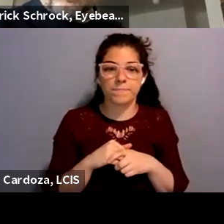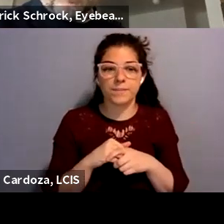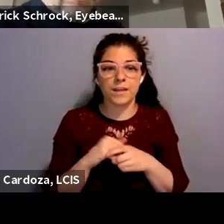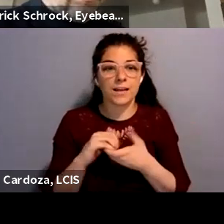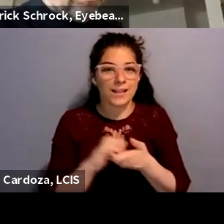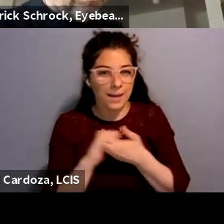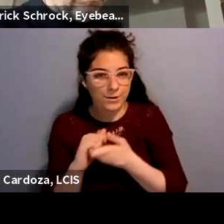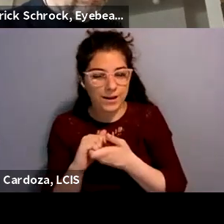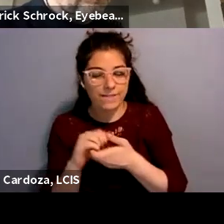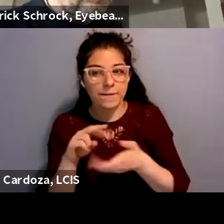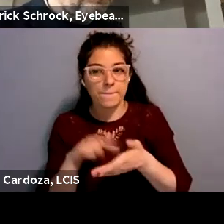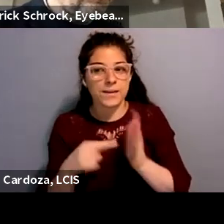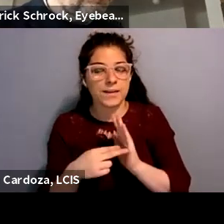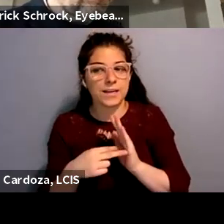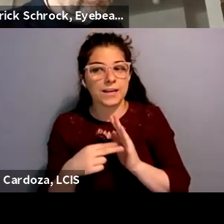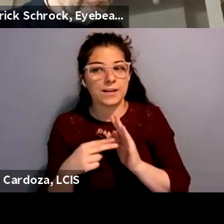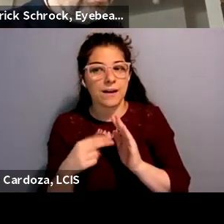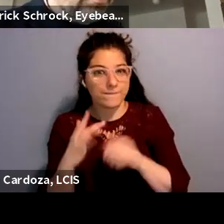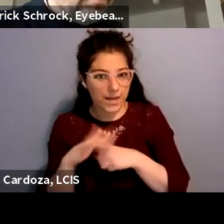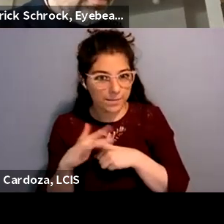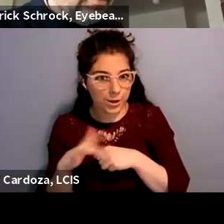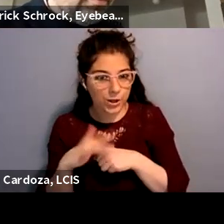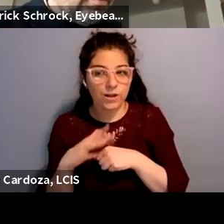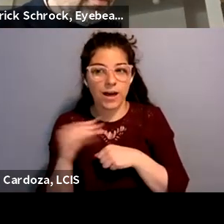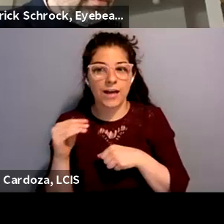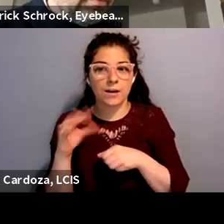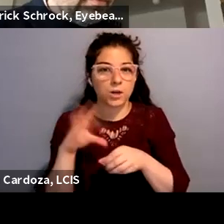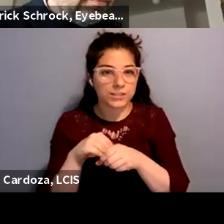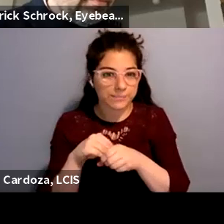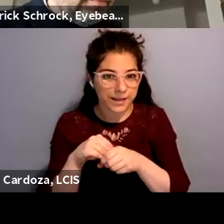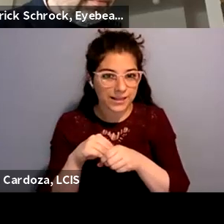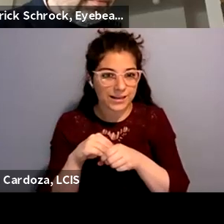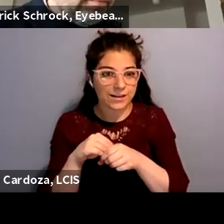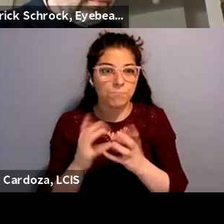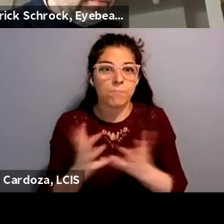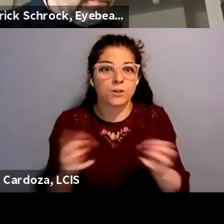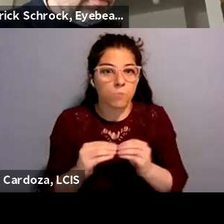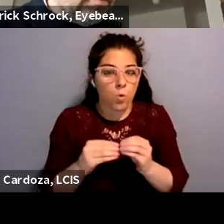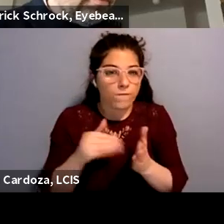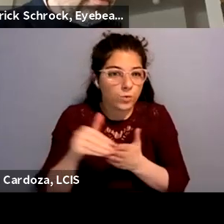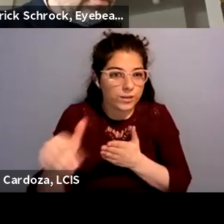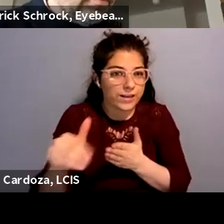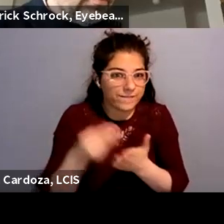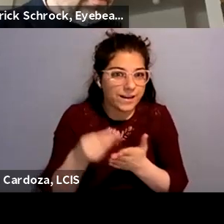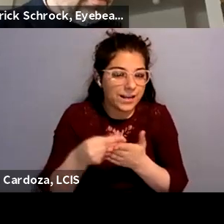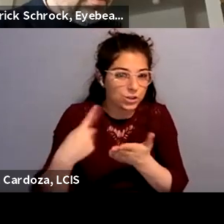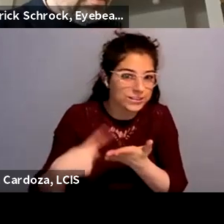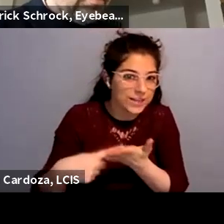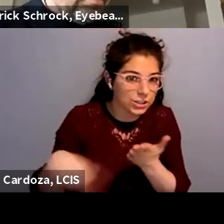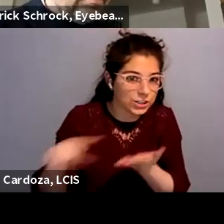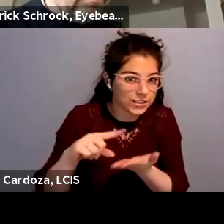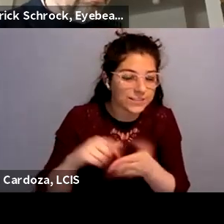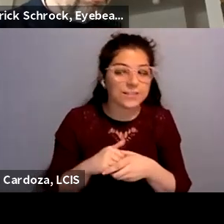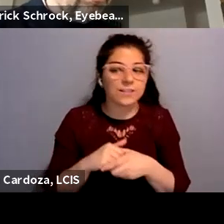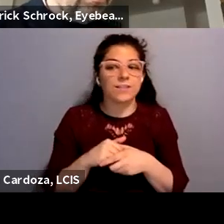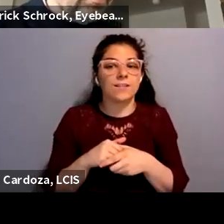in the sense of being available and sort of participating much more frequently in the financial discussions